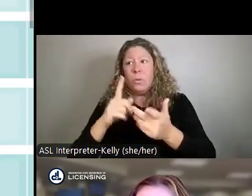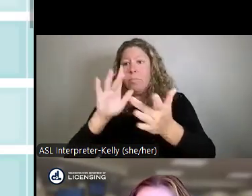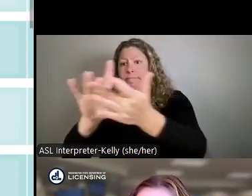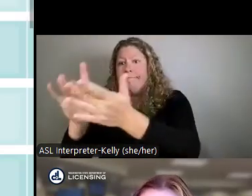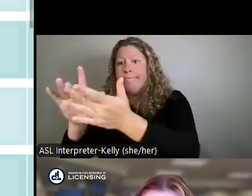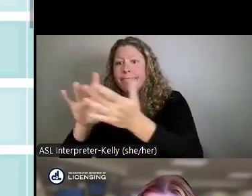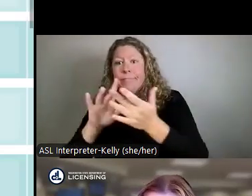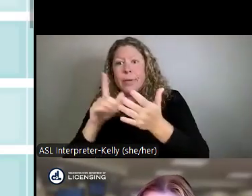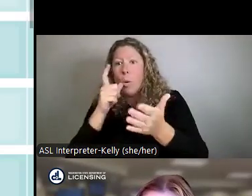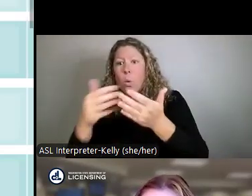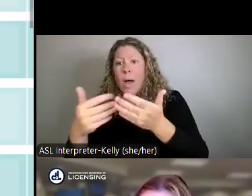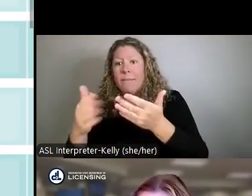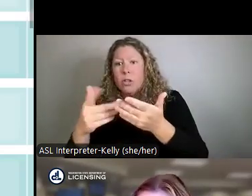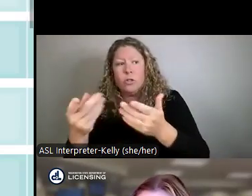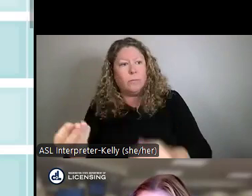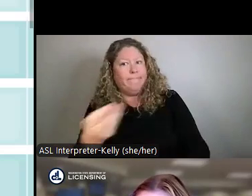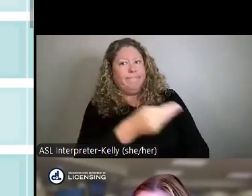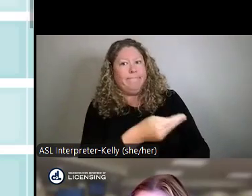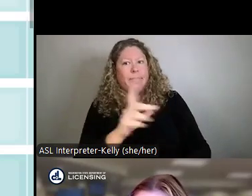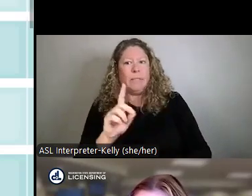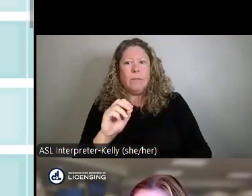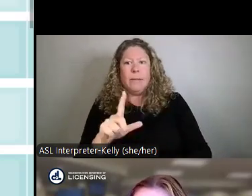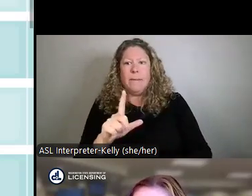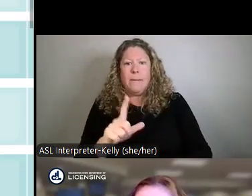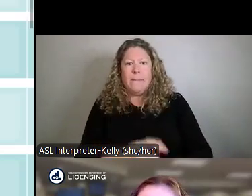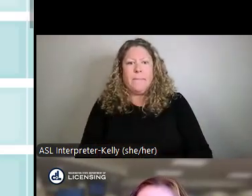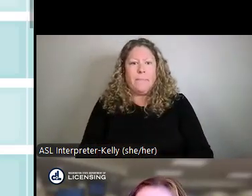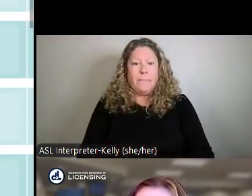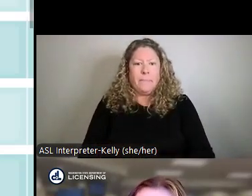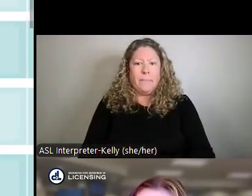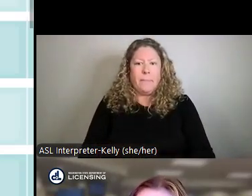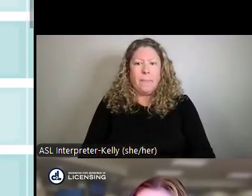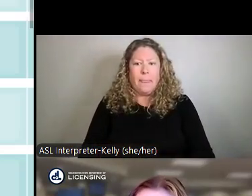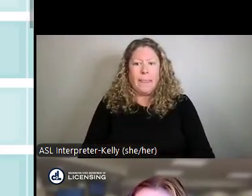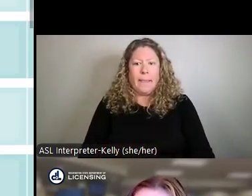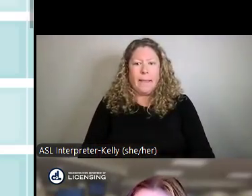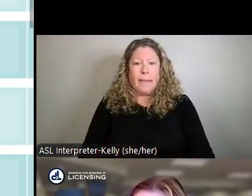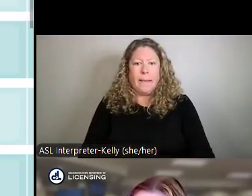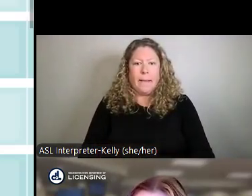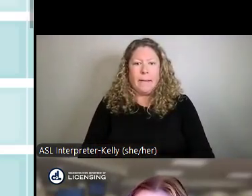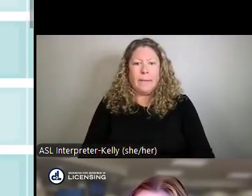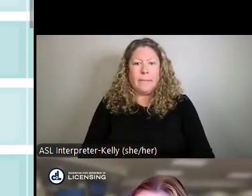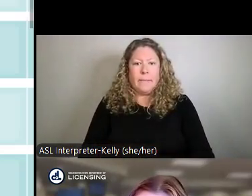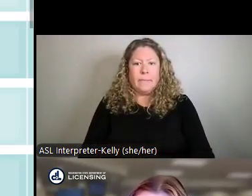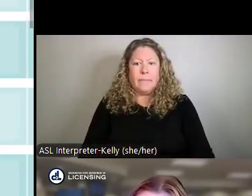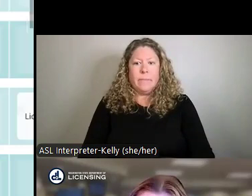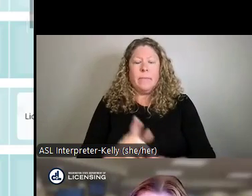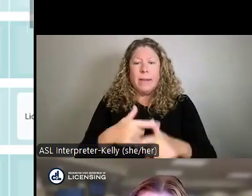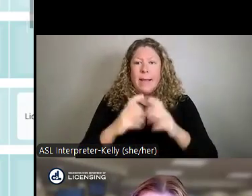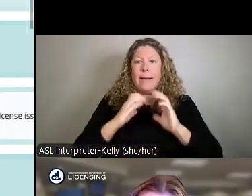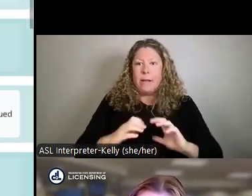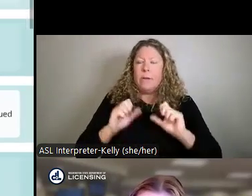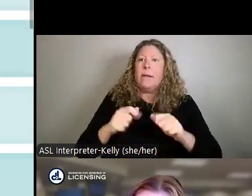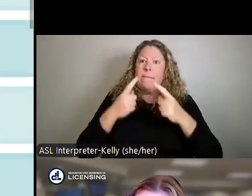get all of these missing items back to DOL. Once they've done this, the customer can finally move forward with their